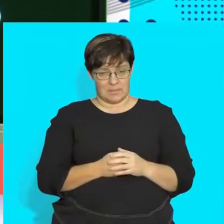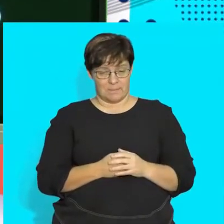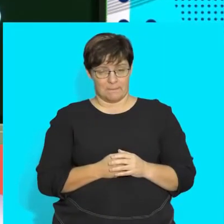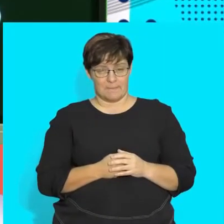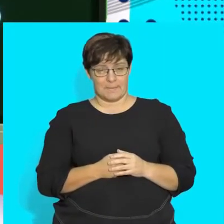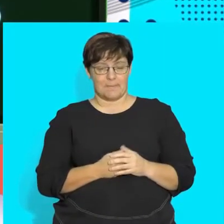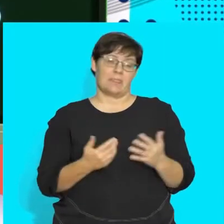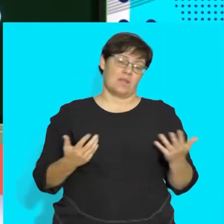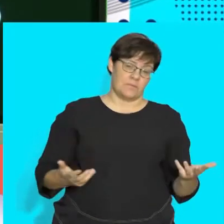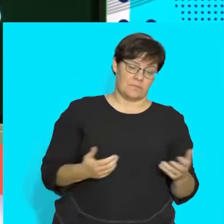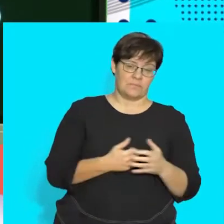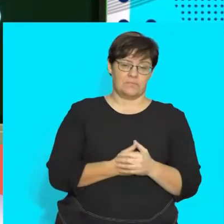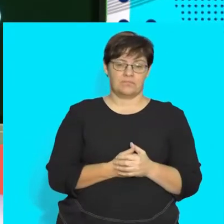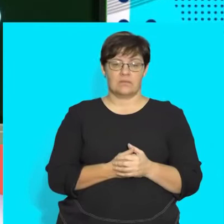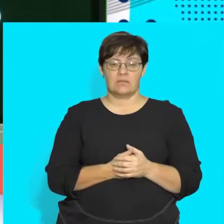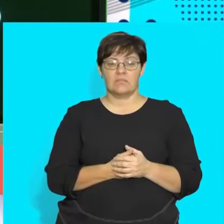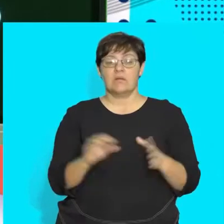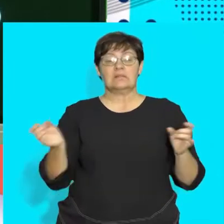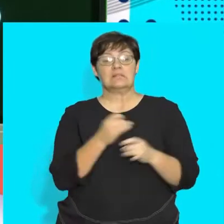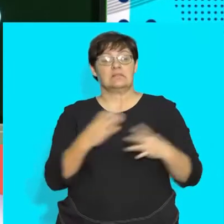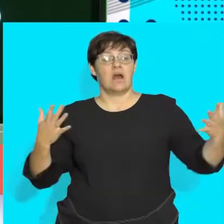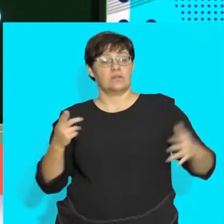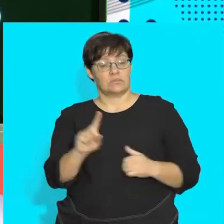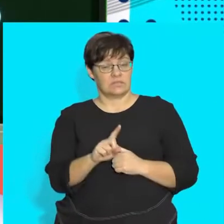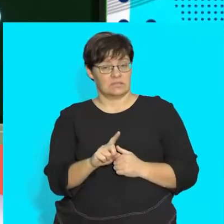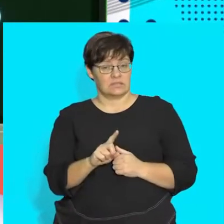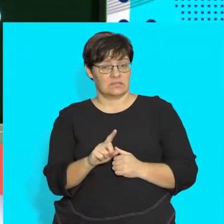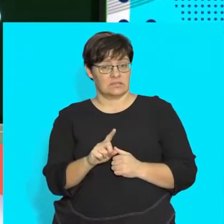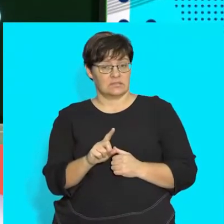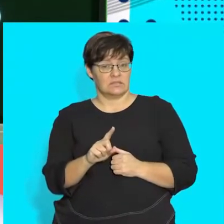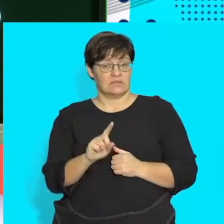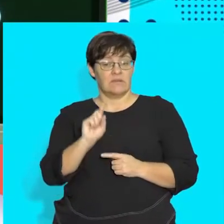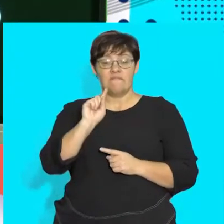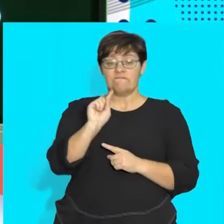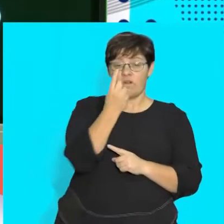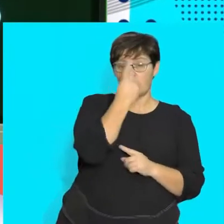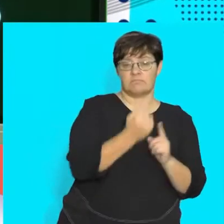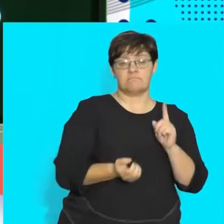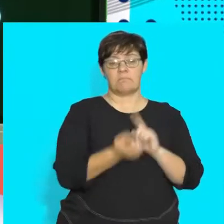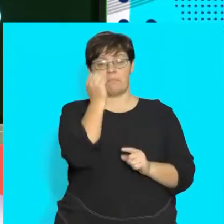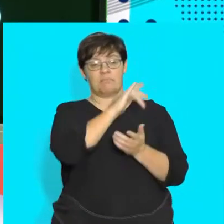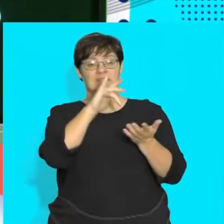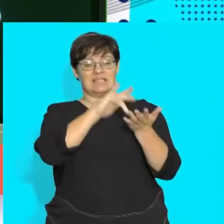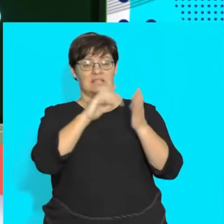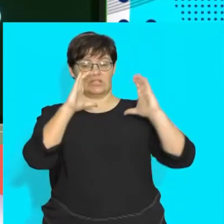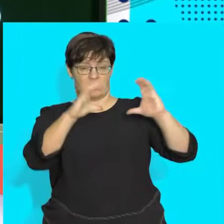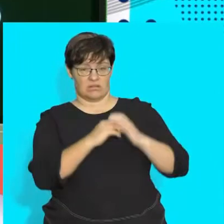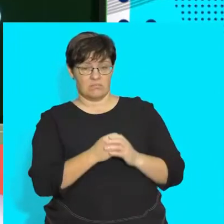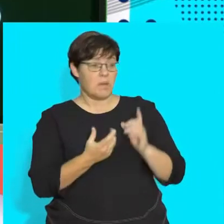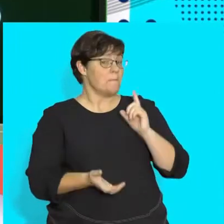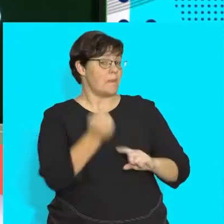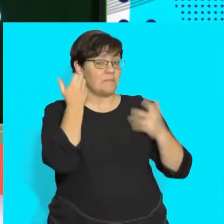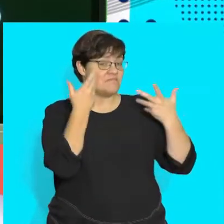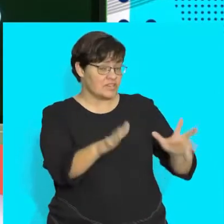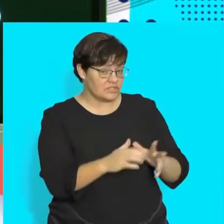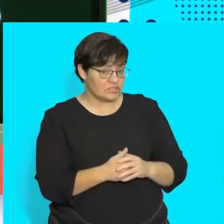of the radius, right? So what I need to start with is I need to first find the center of the